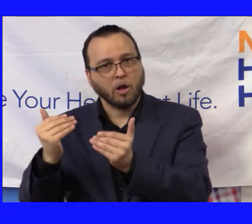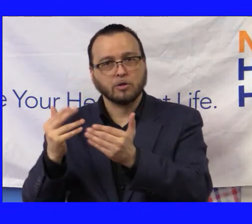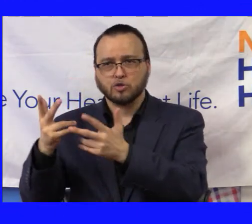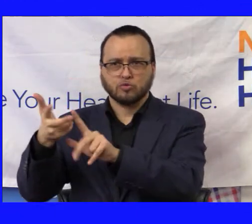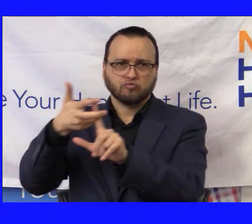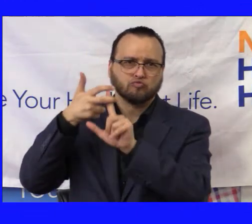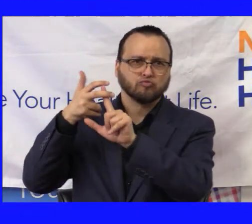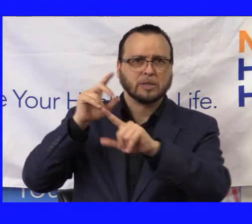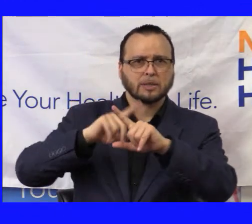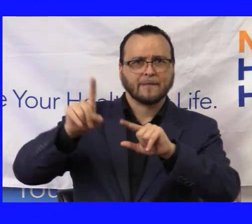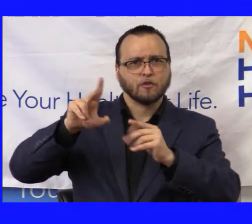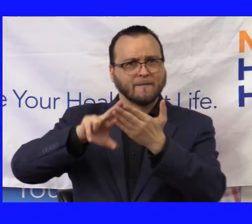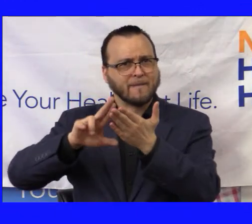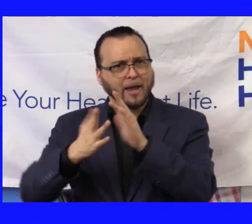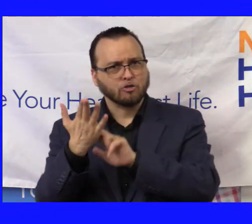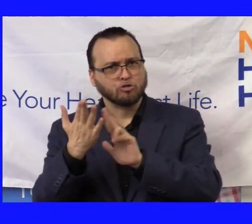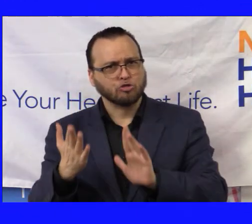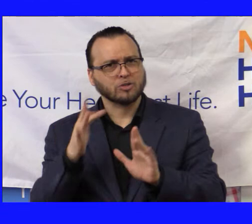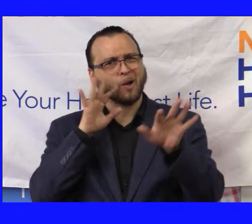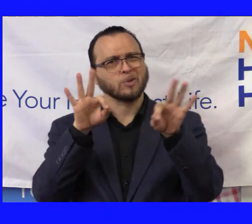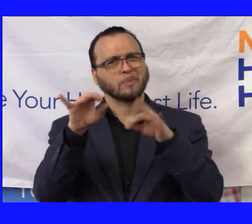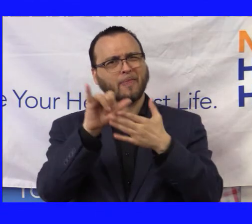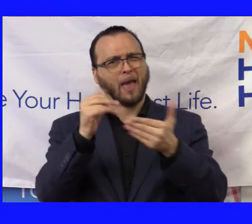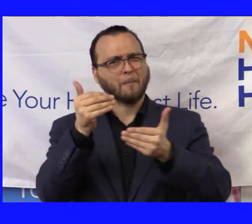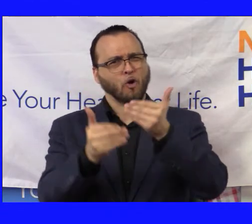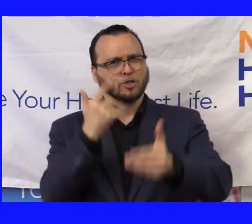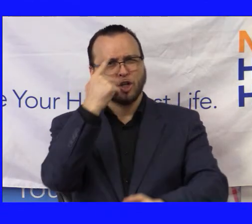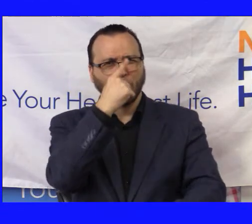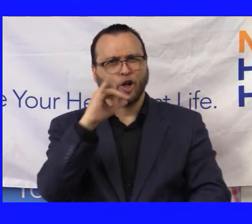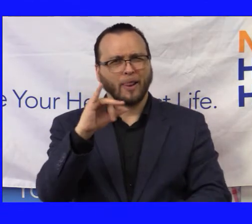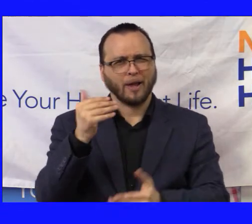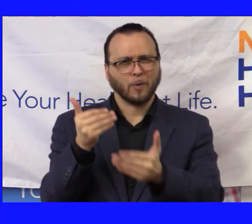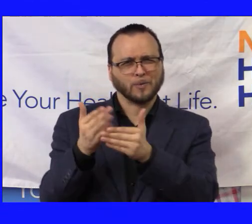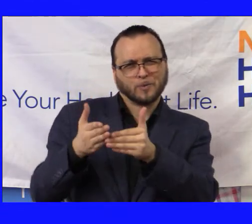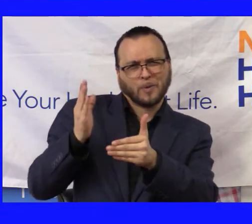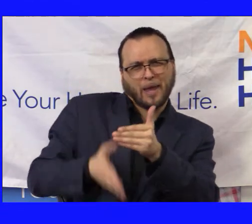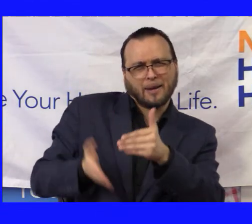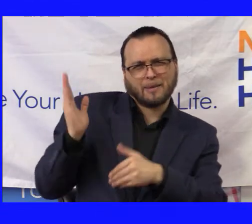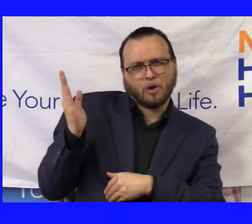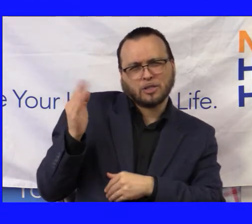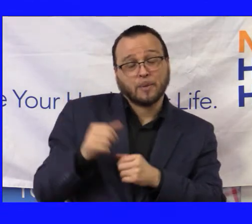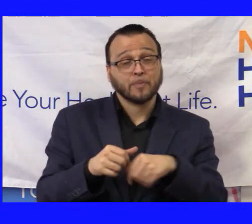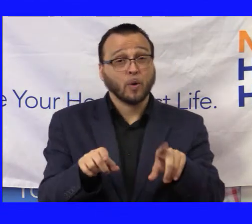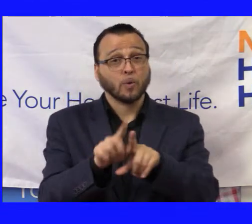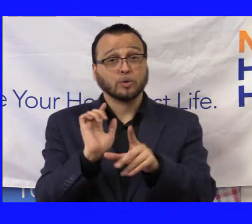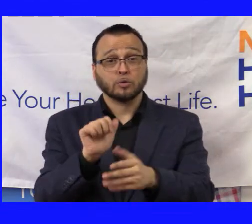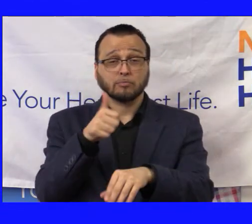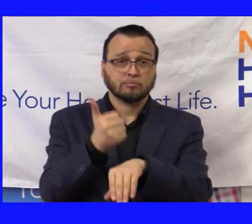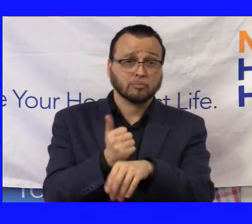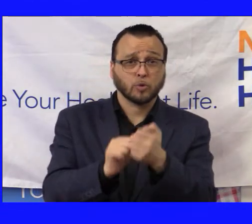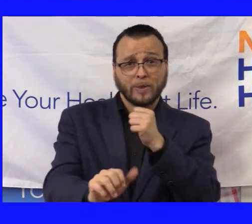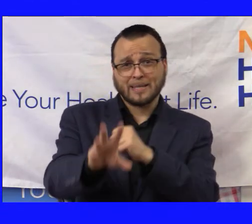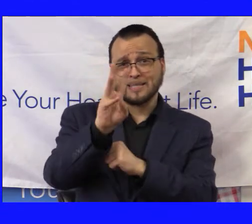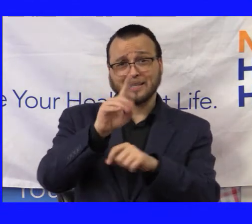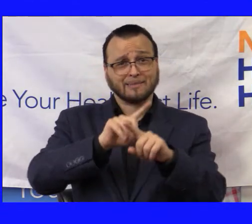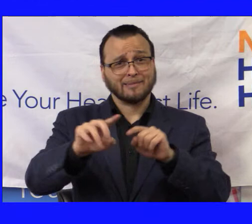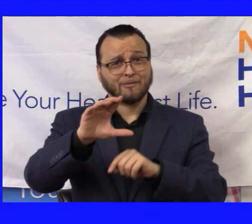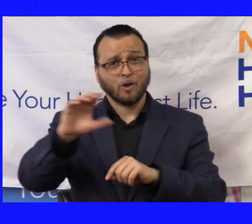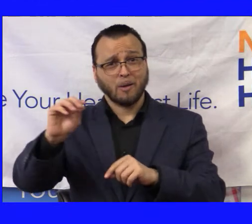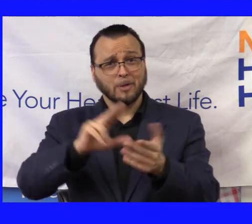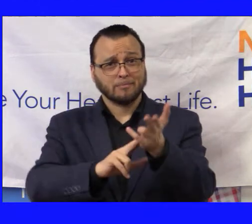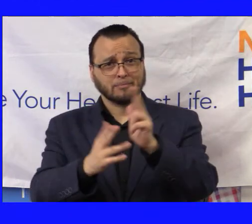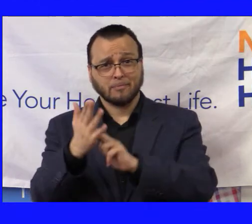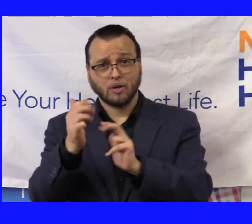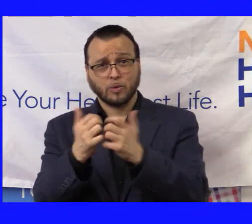tell you a little more about that process at the end of the presentation. And we landed on 6 firms that have been contracted with today with a not to